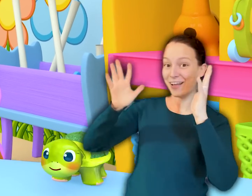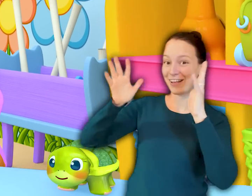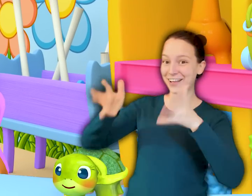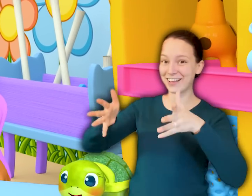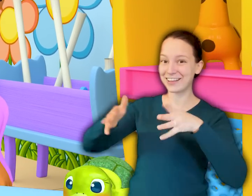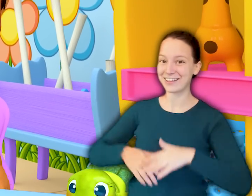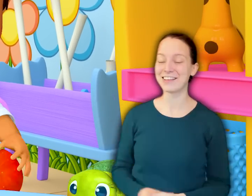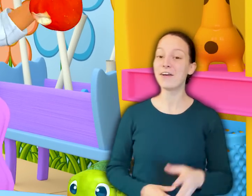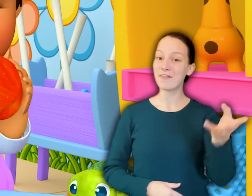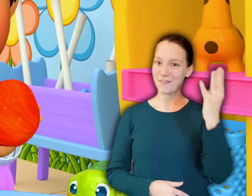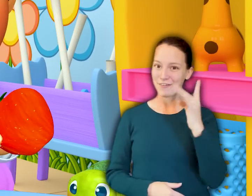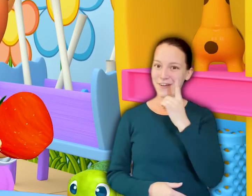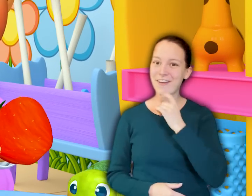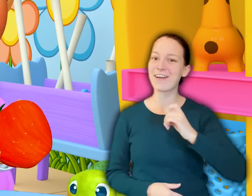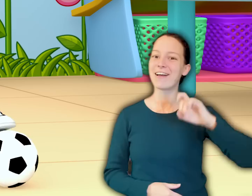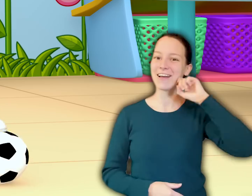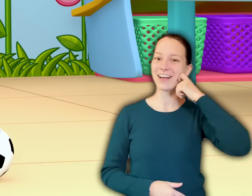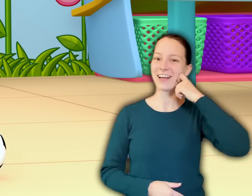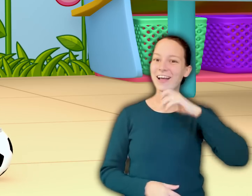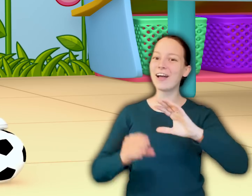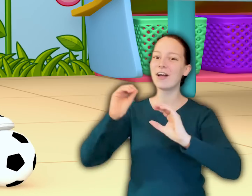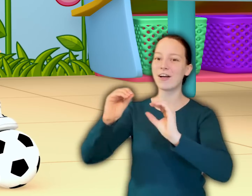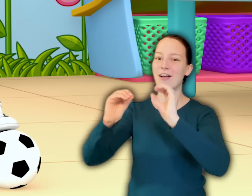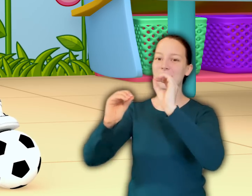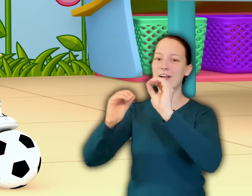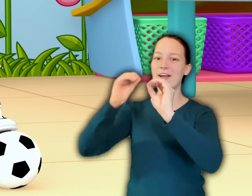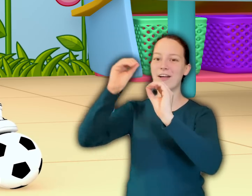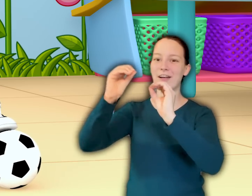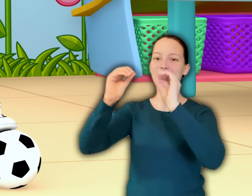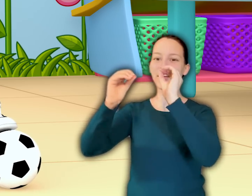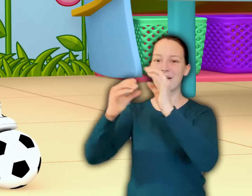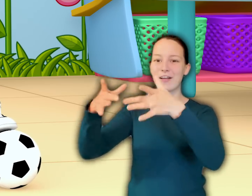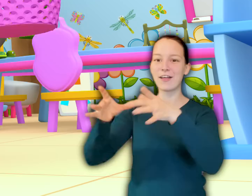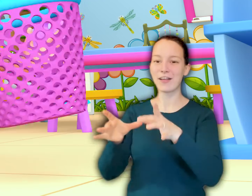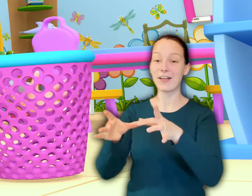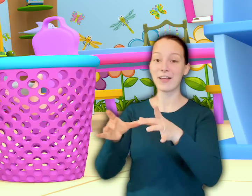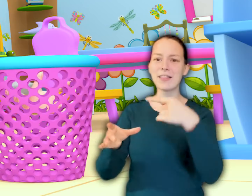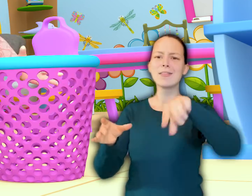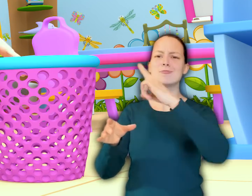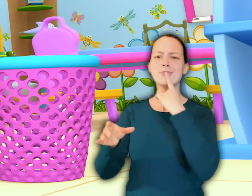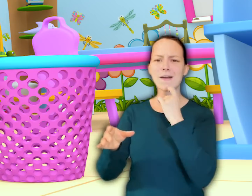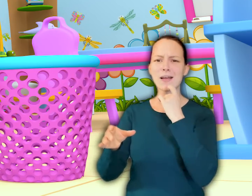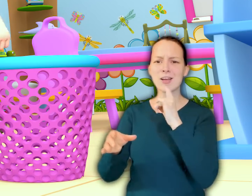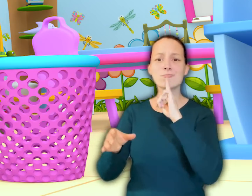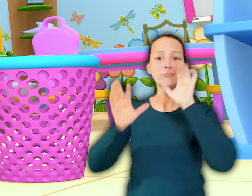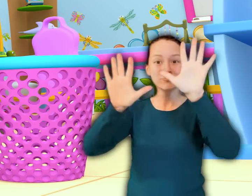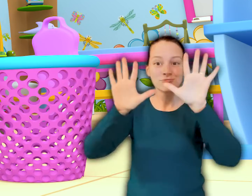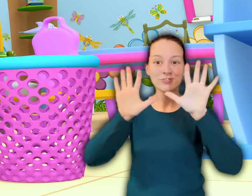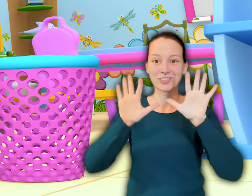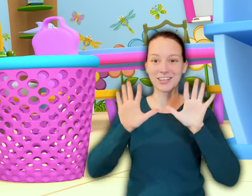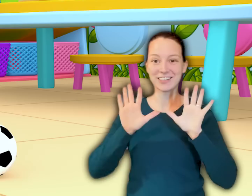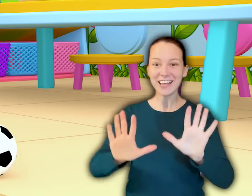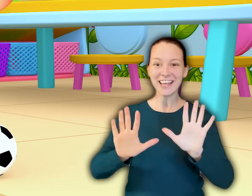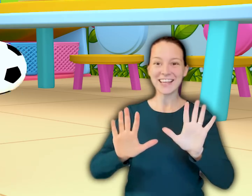red apples remained four red apples were on my plate alsoo red